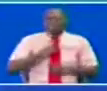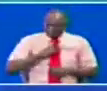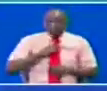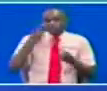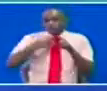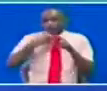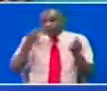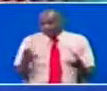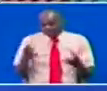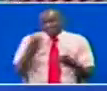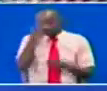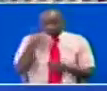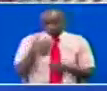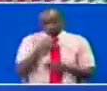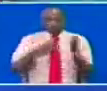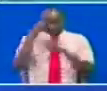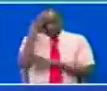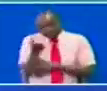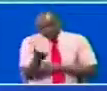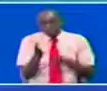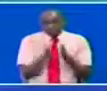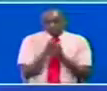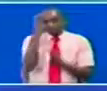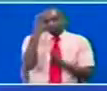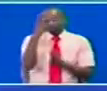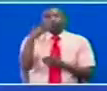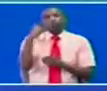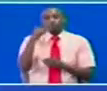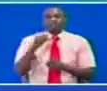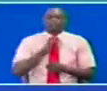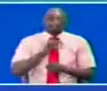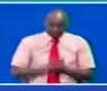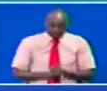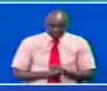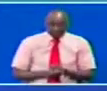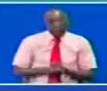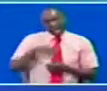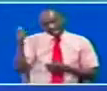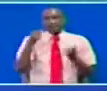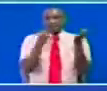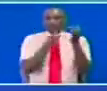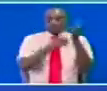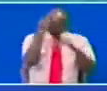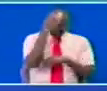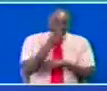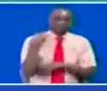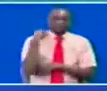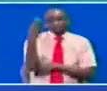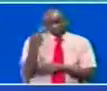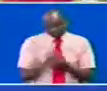while Catholic University second for the second spot with 4 gold medals. Ndeje University from Uganda settled for the third